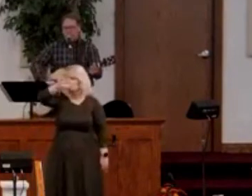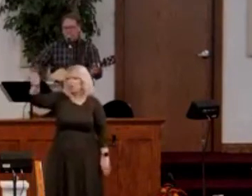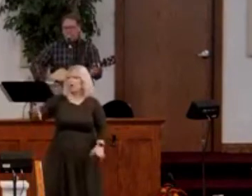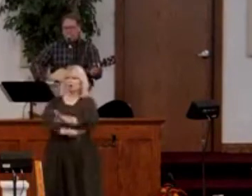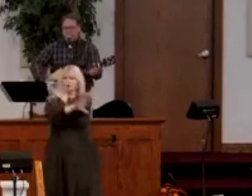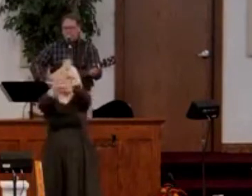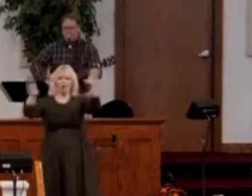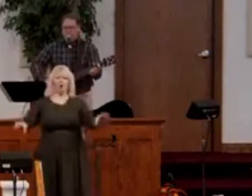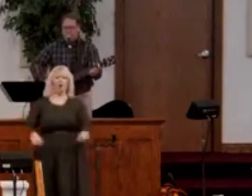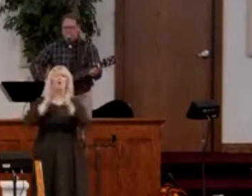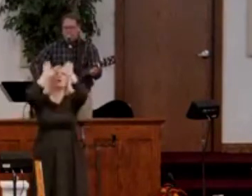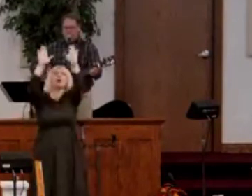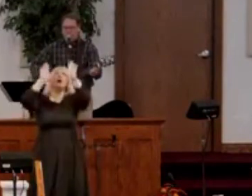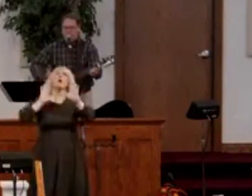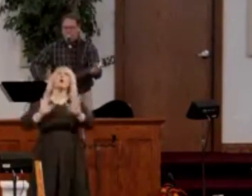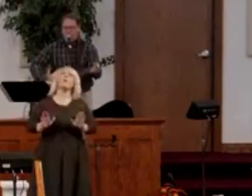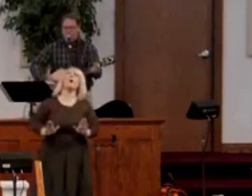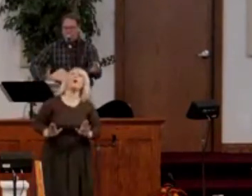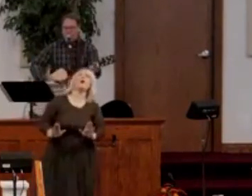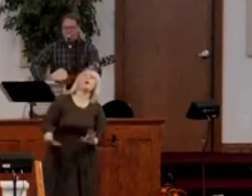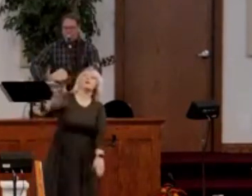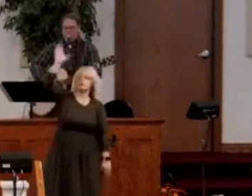wonderful cross, oh, the